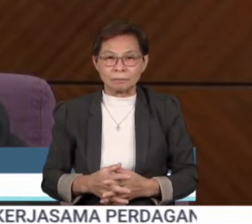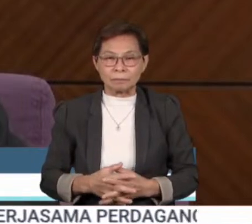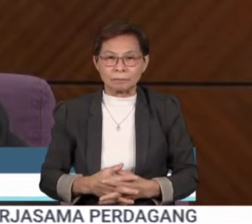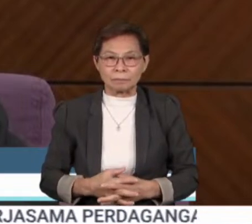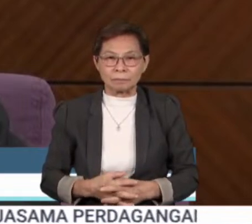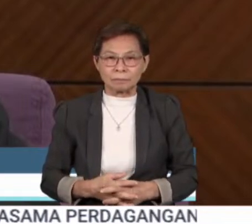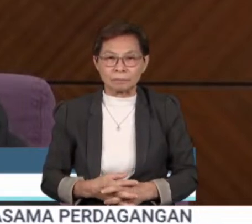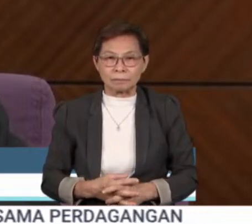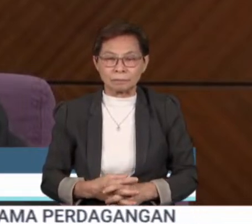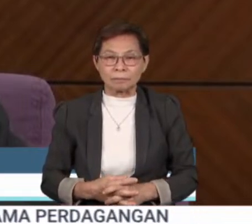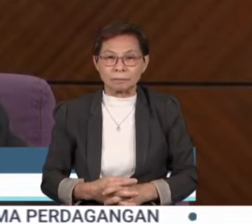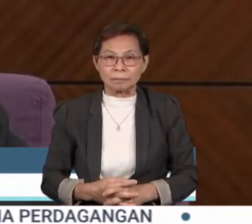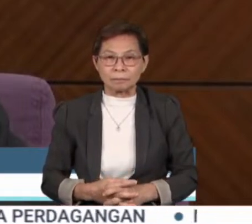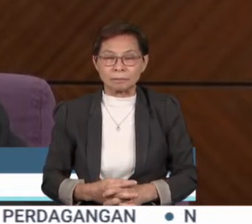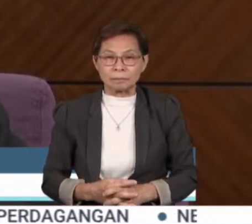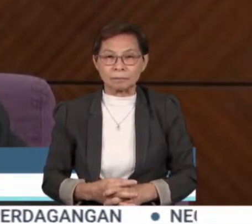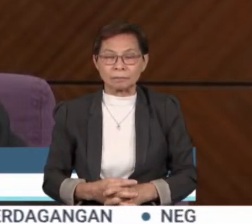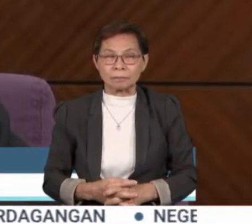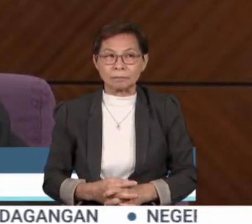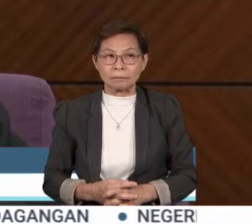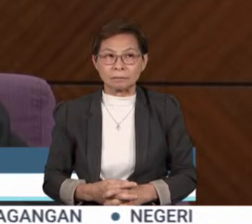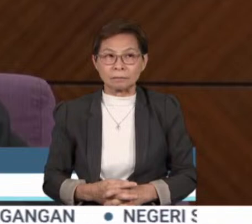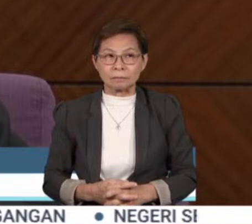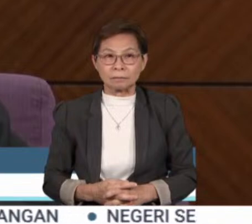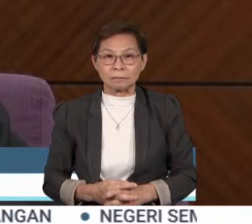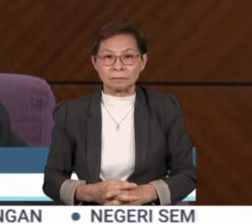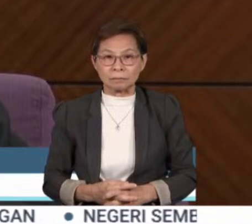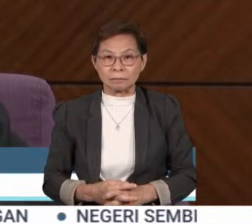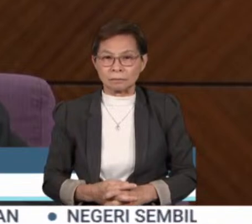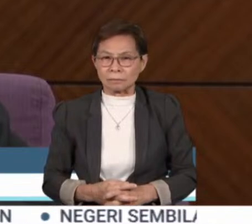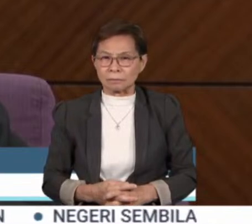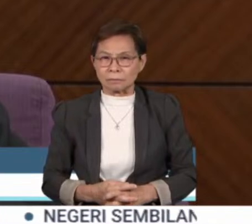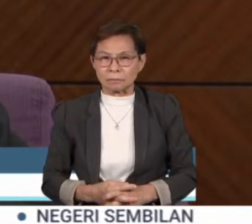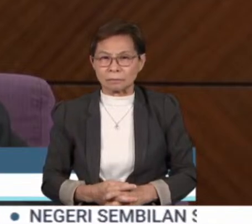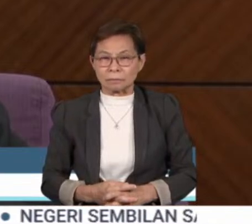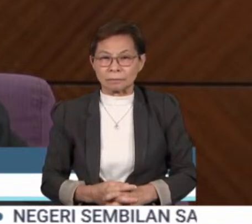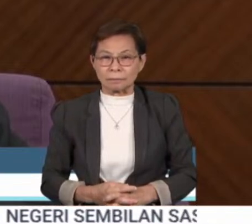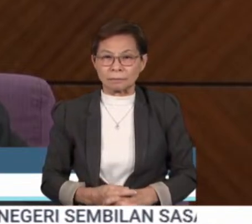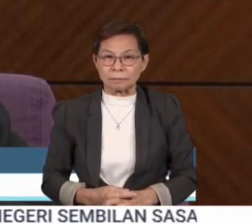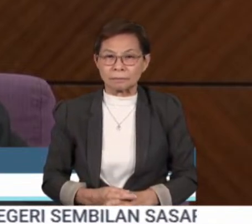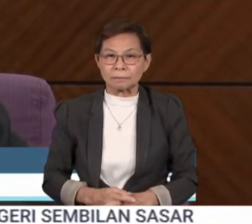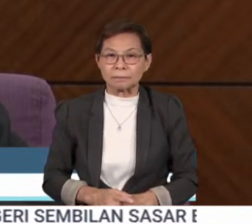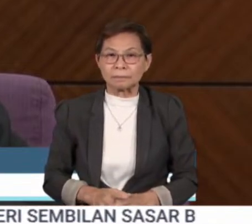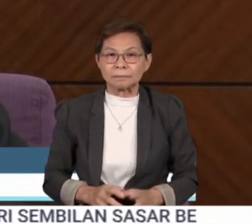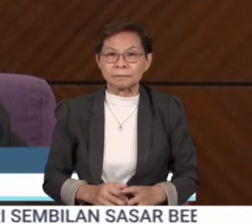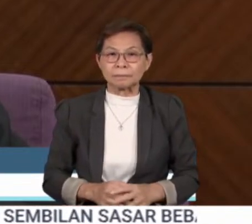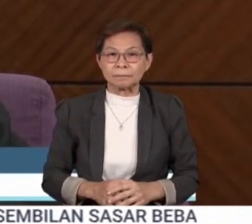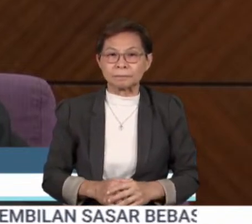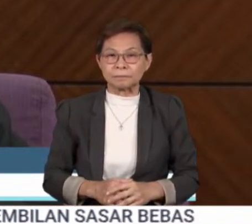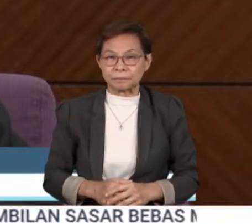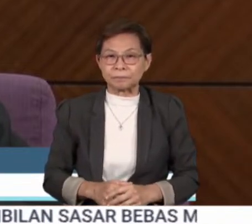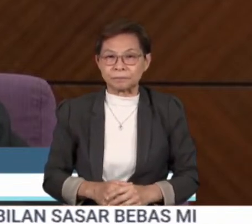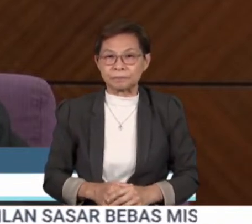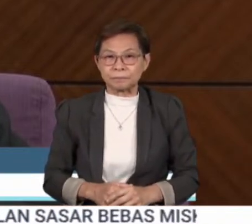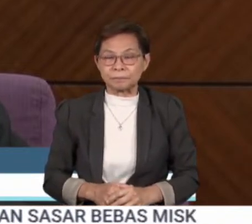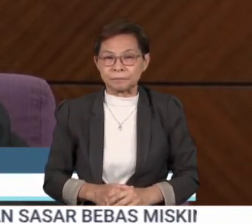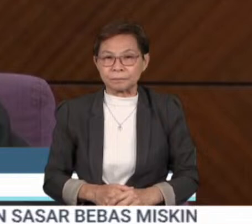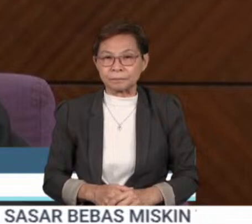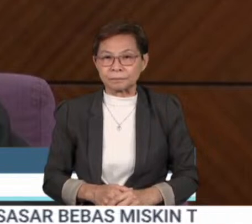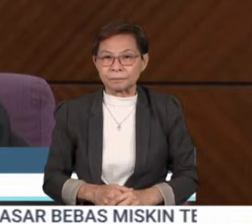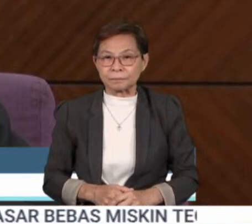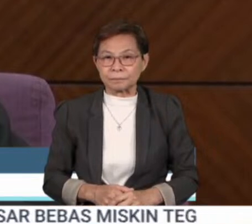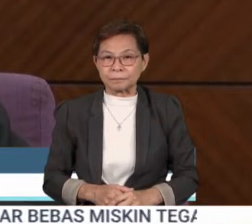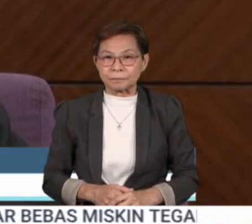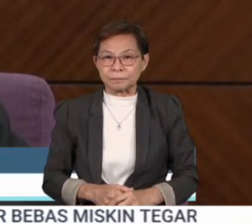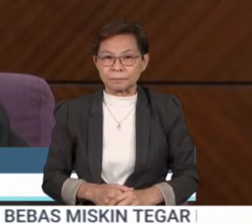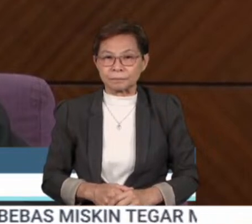it. I see. Yeah. Okay. So that means if you are 1,501, yeah, you got 10 cents surcharge. So if you hit 10 cents,